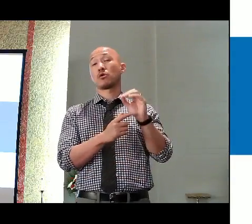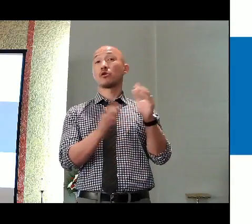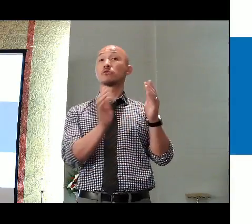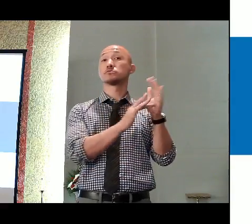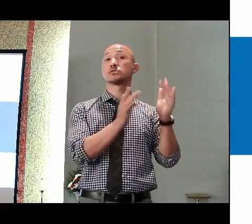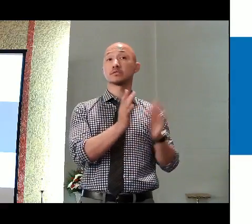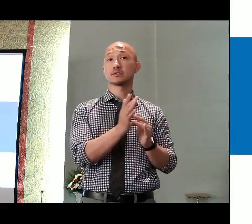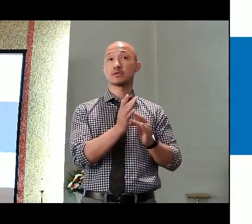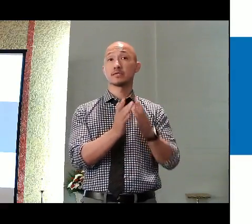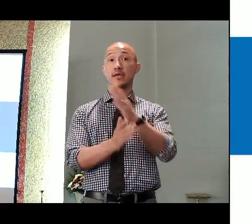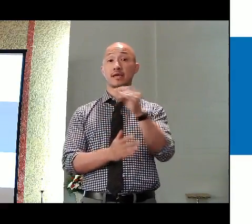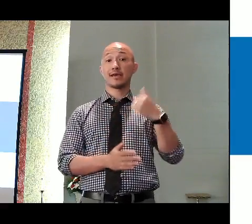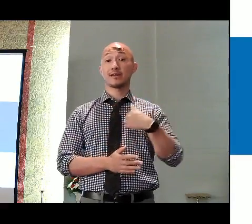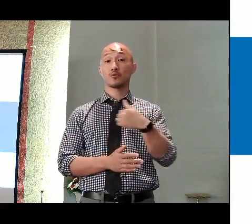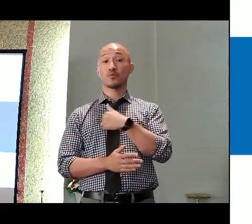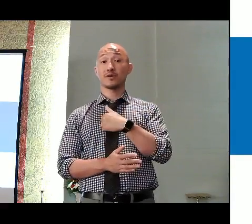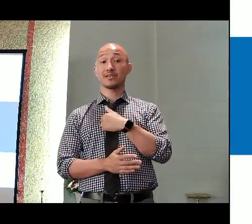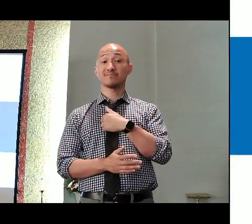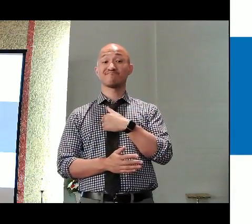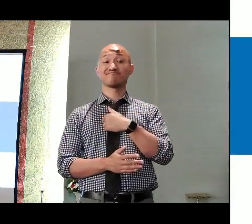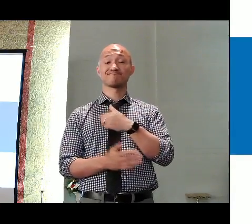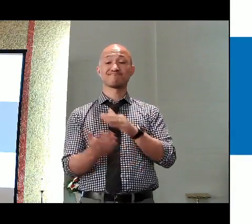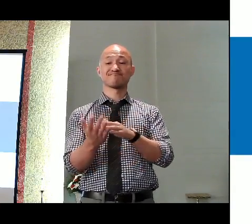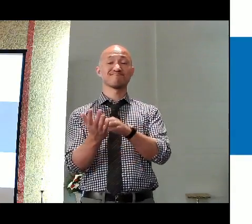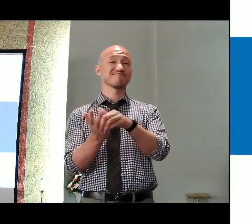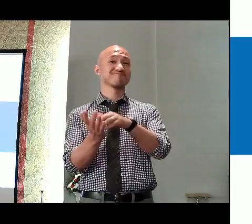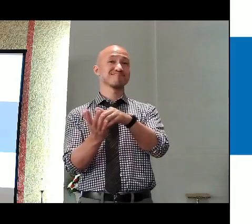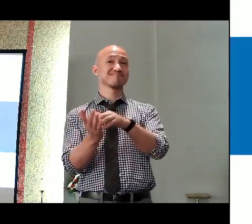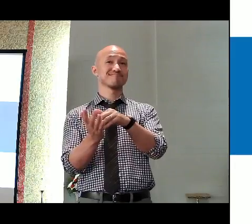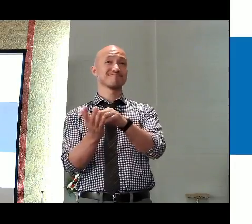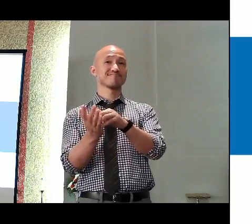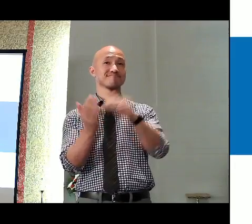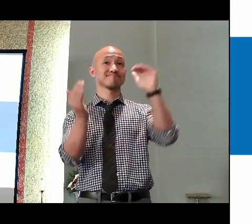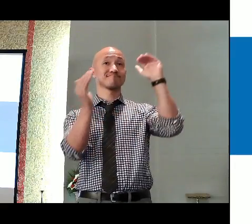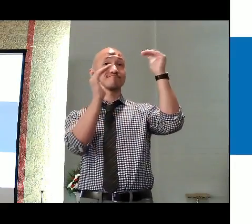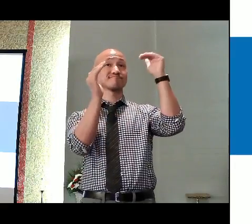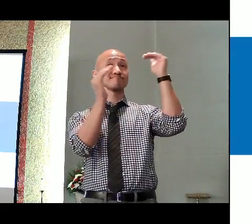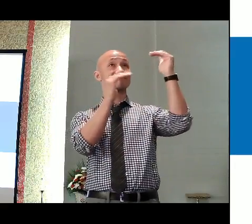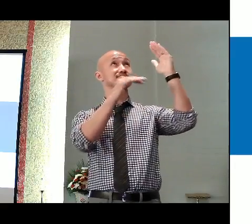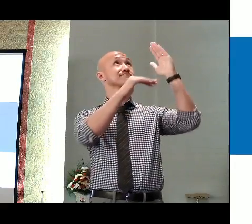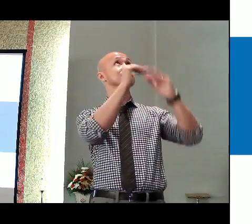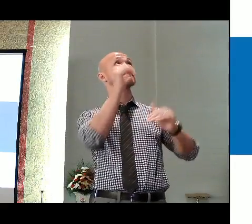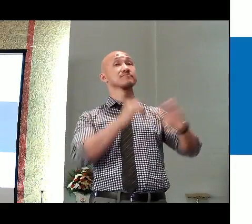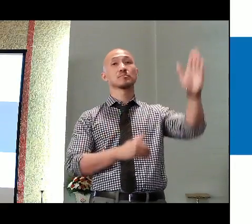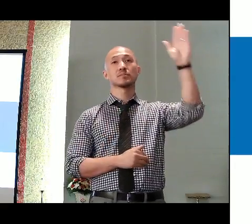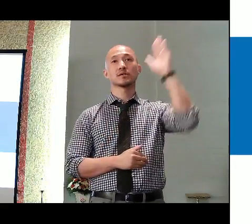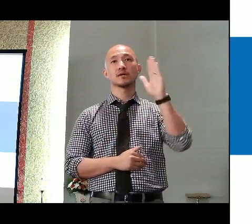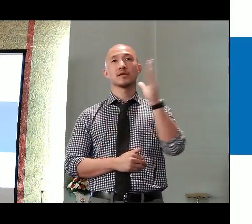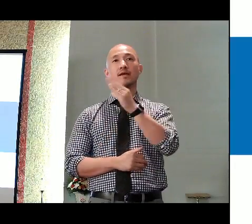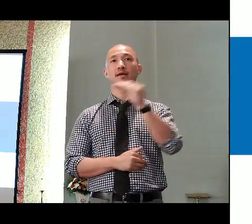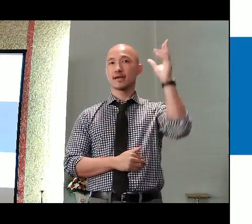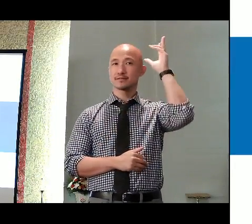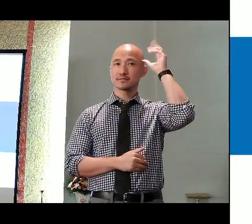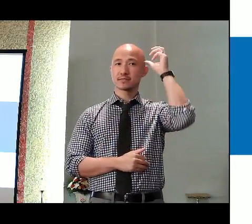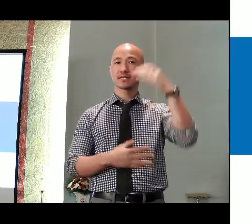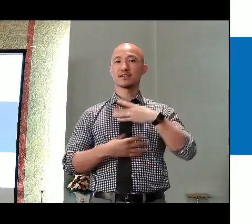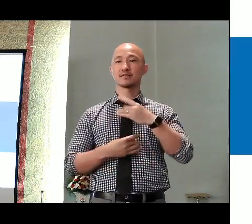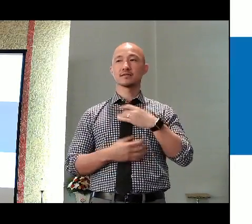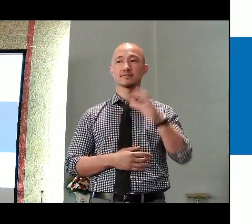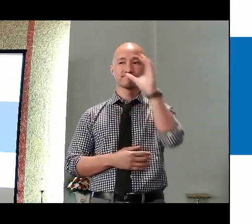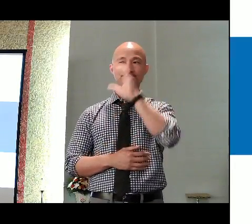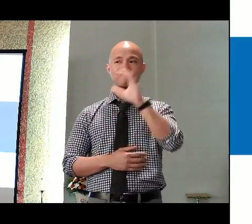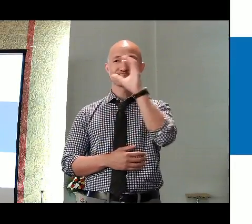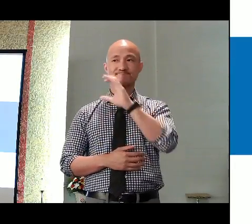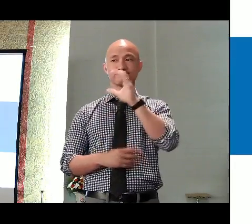Satan understands that weakness as well, which is why he aims to come after us. Now, this command is